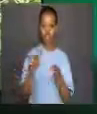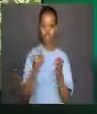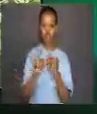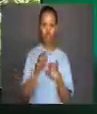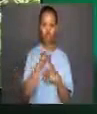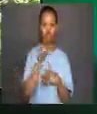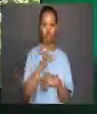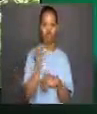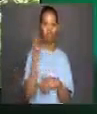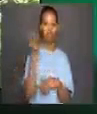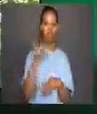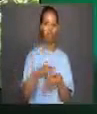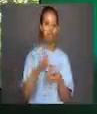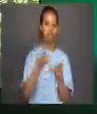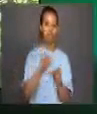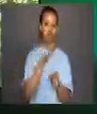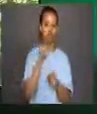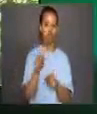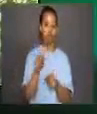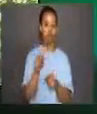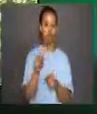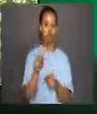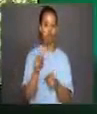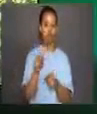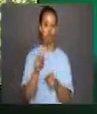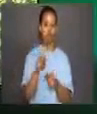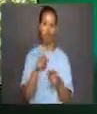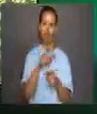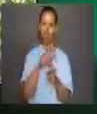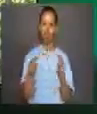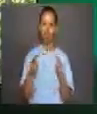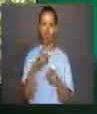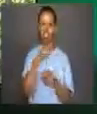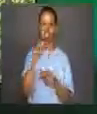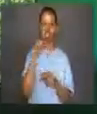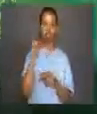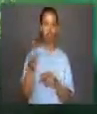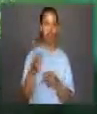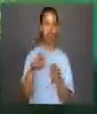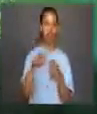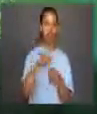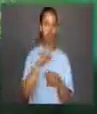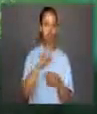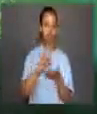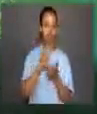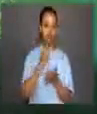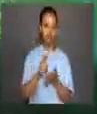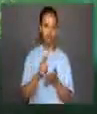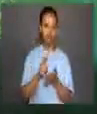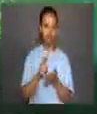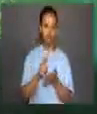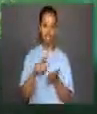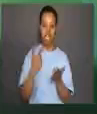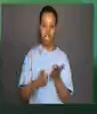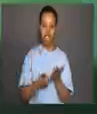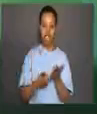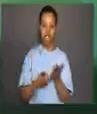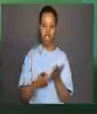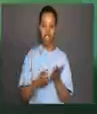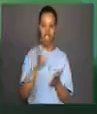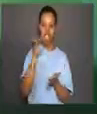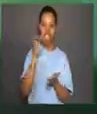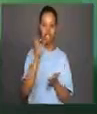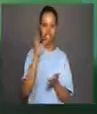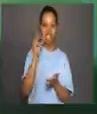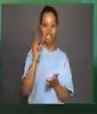year, taigas are dry regions. Since the spring and autumn are